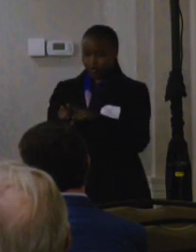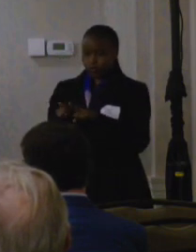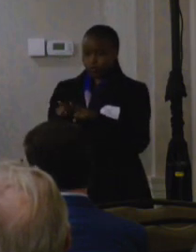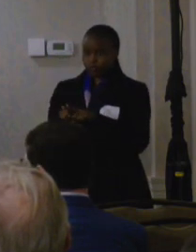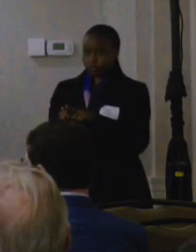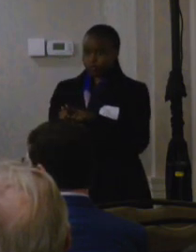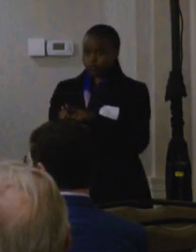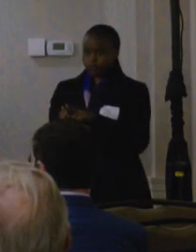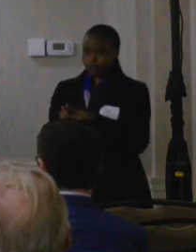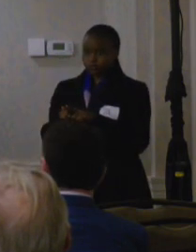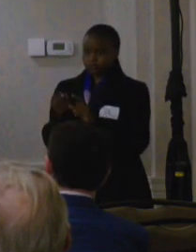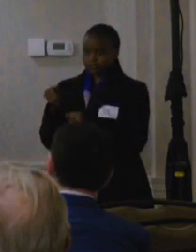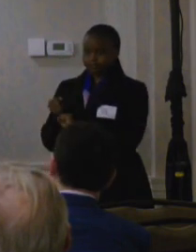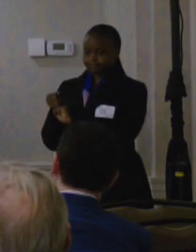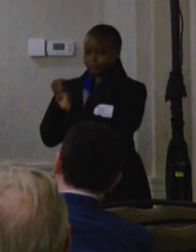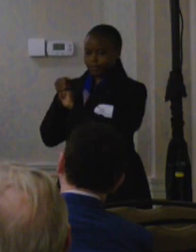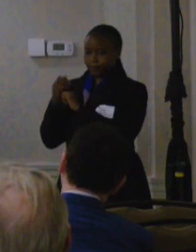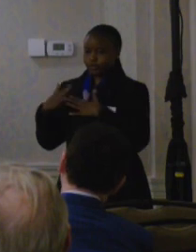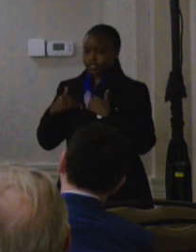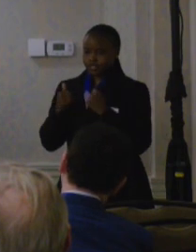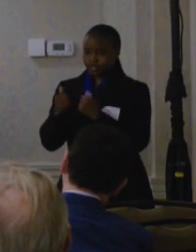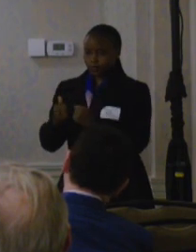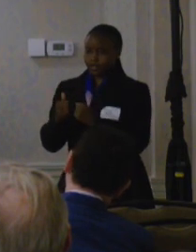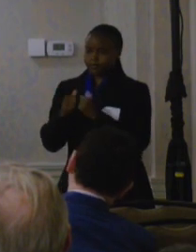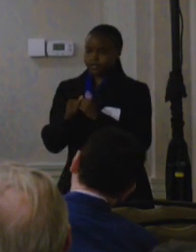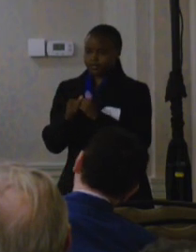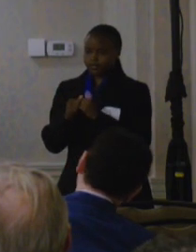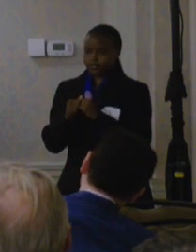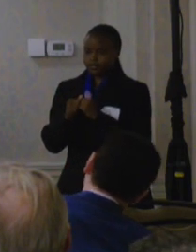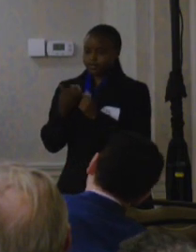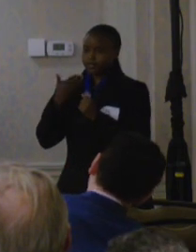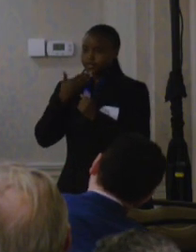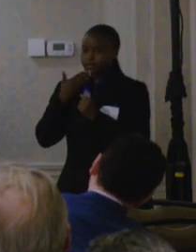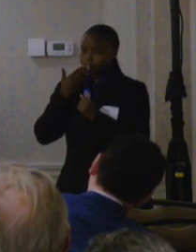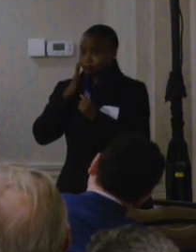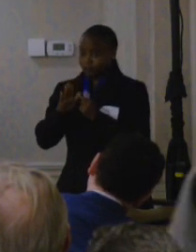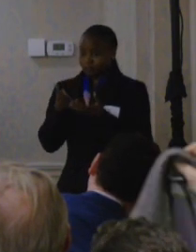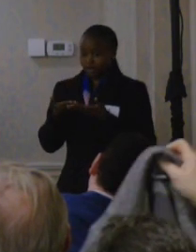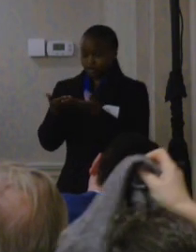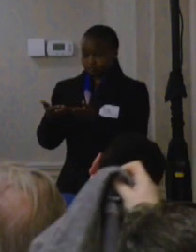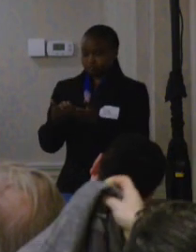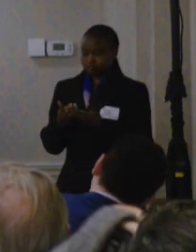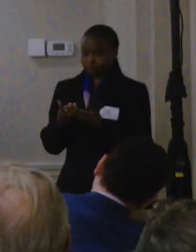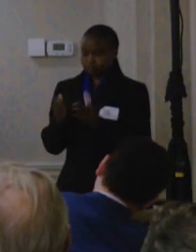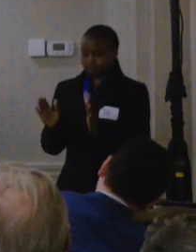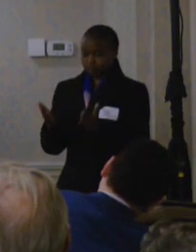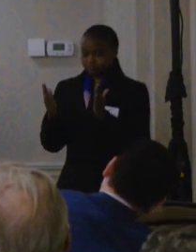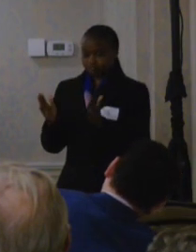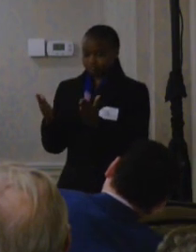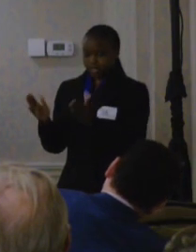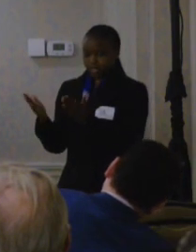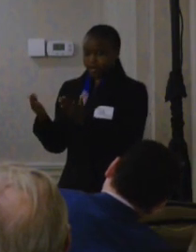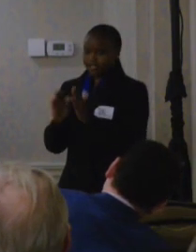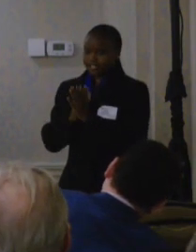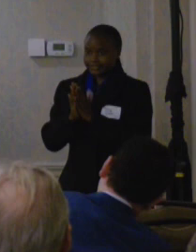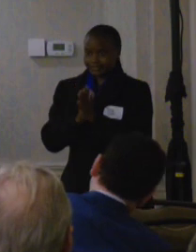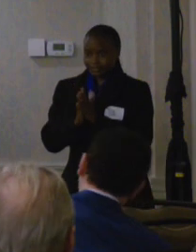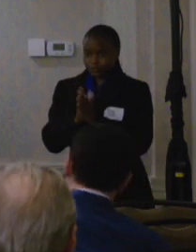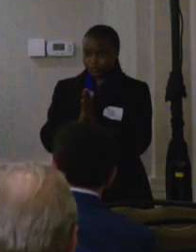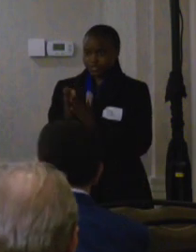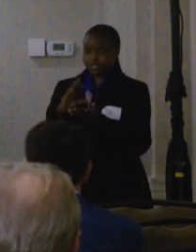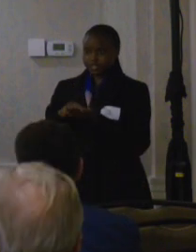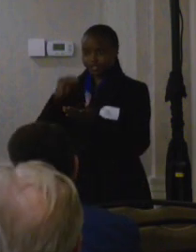also to support the well-being, giving feedback, encouraging and stimulating the